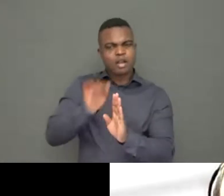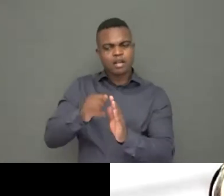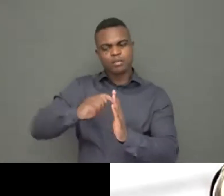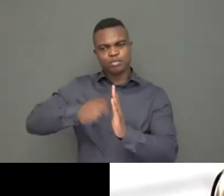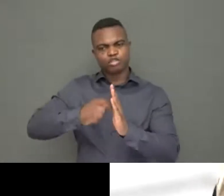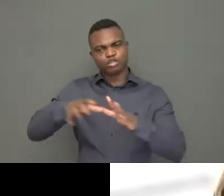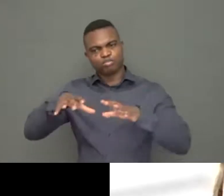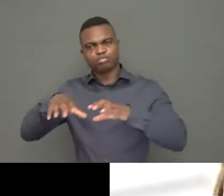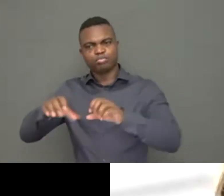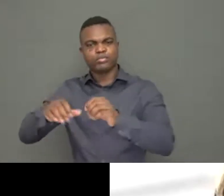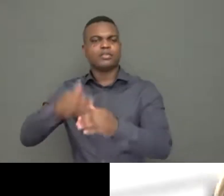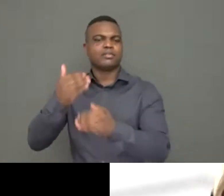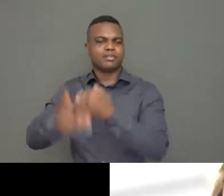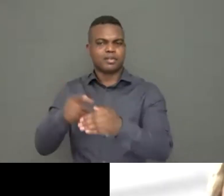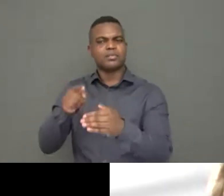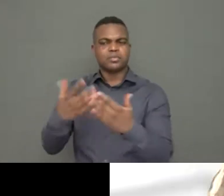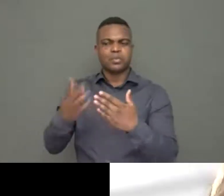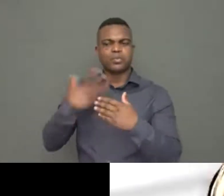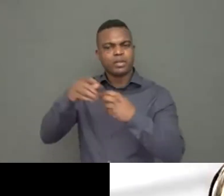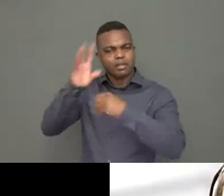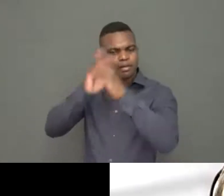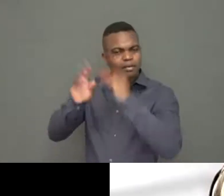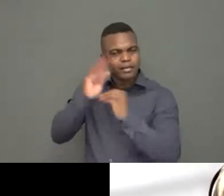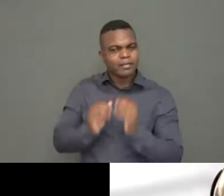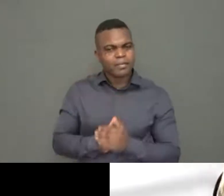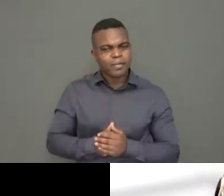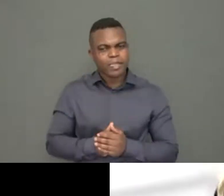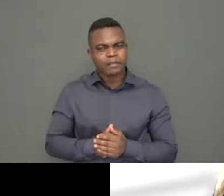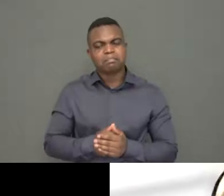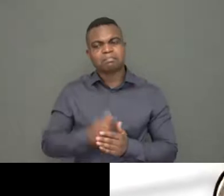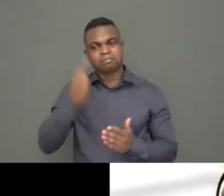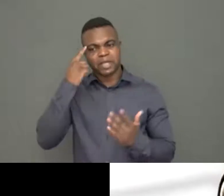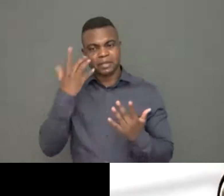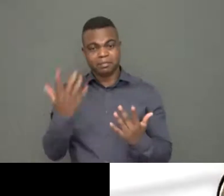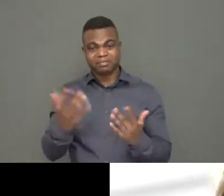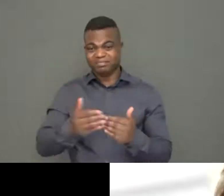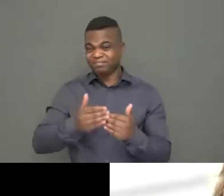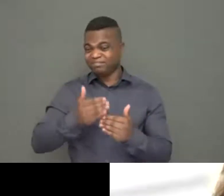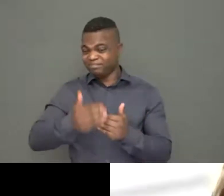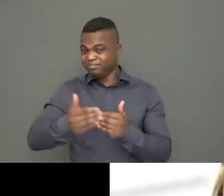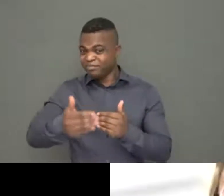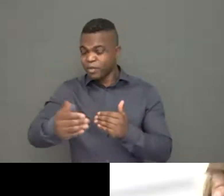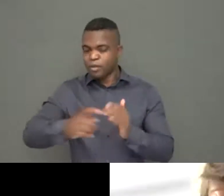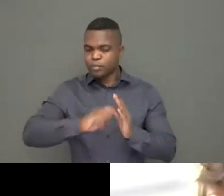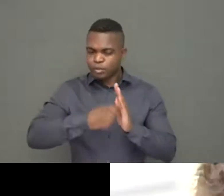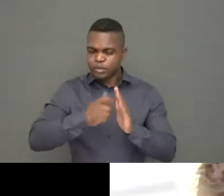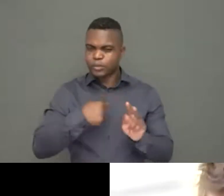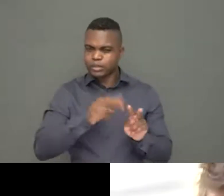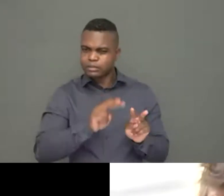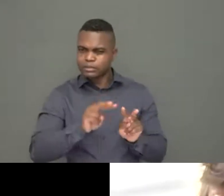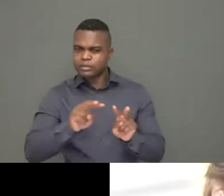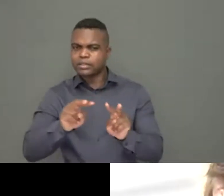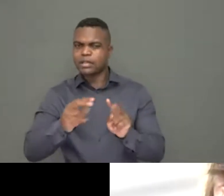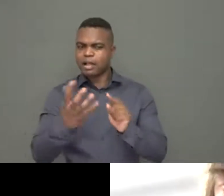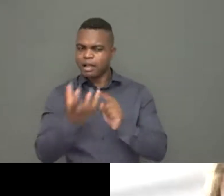built our own capacity on a range of issues that were tailored to us, such as security, accessibility. We improved our policies in